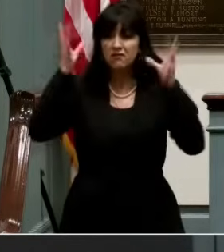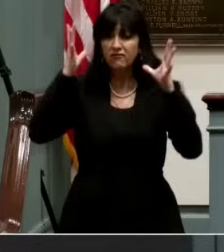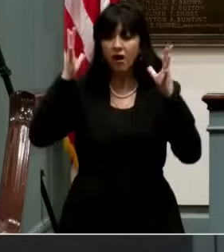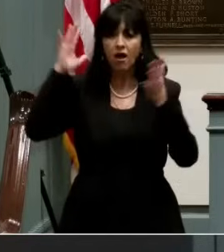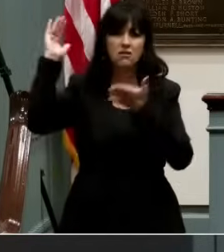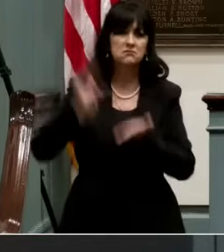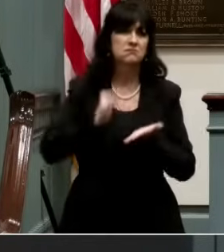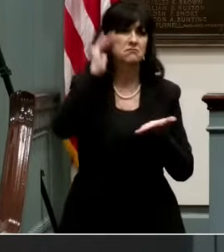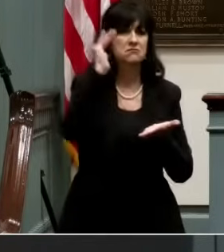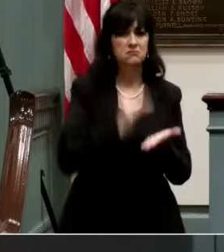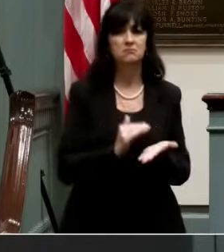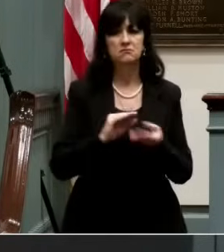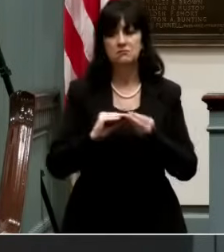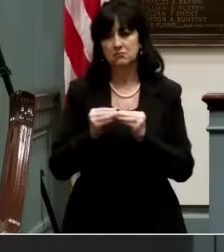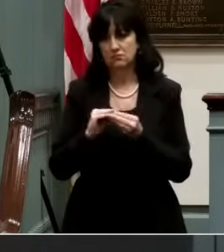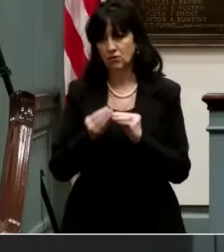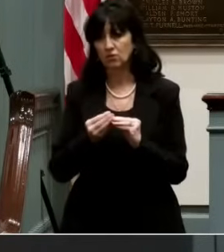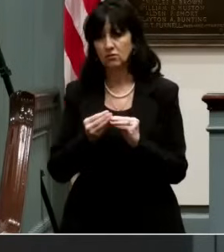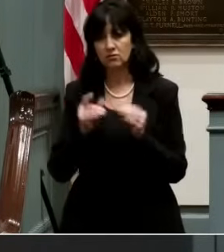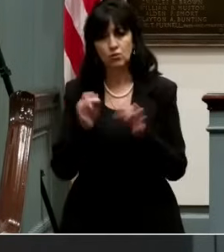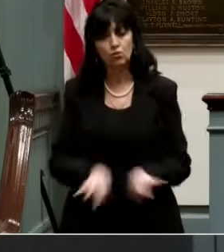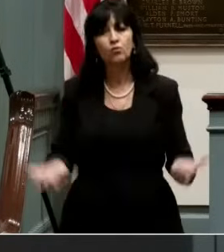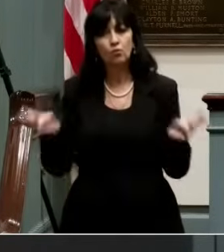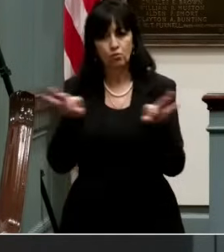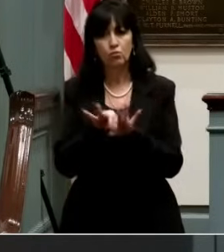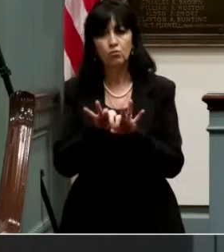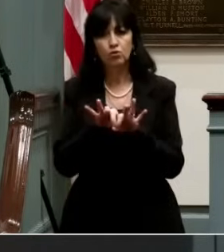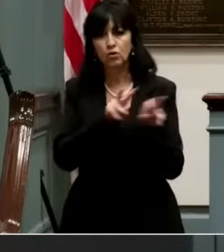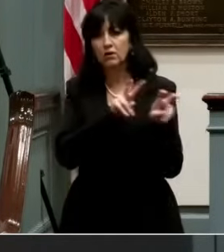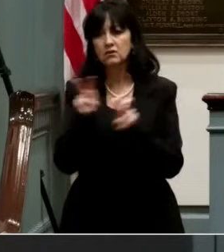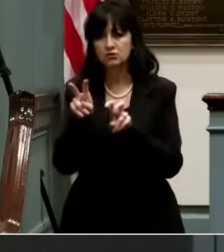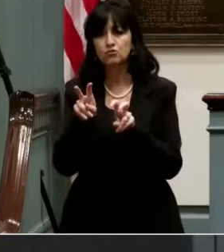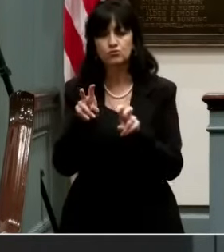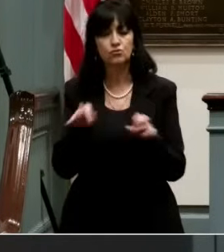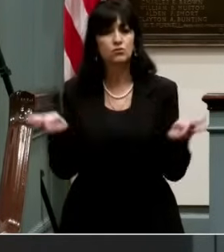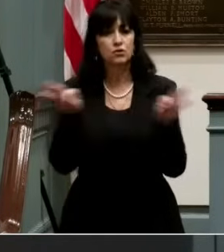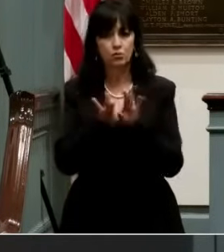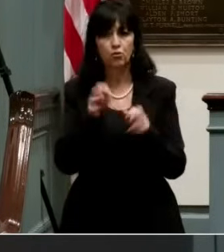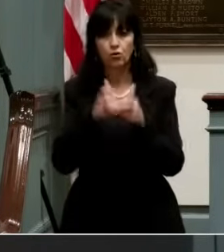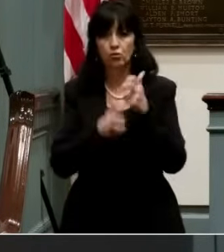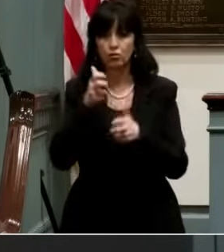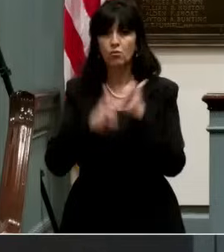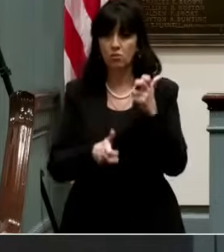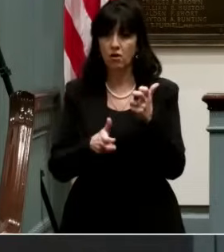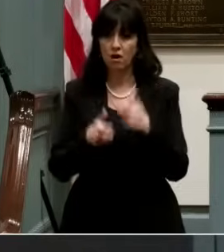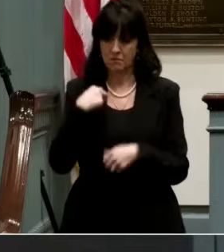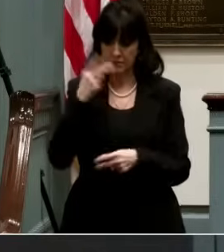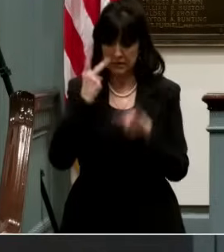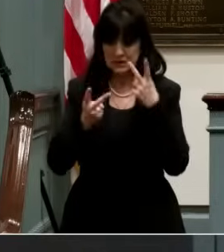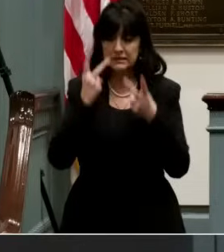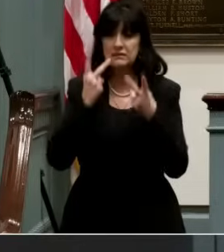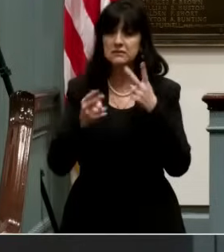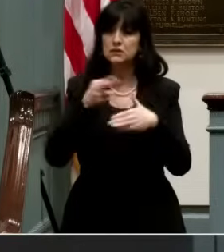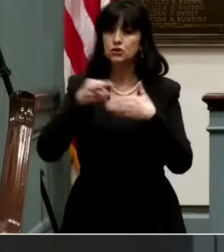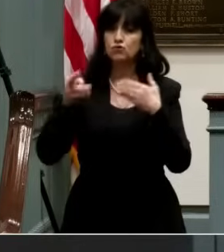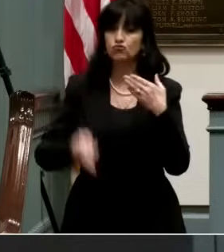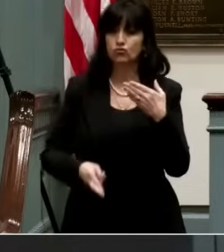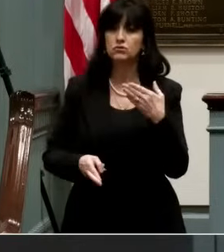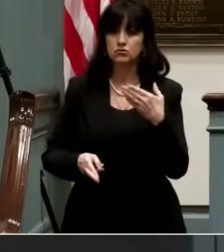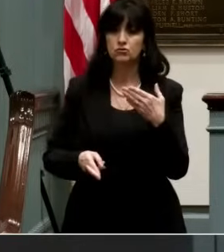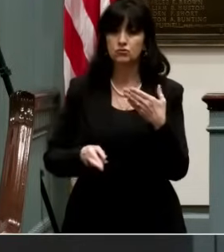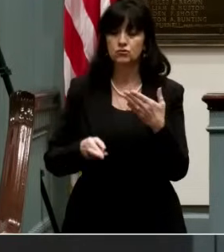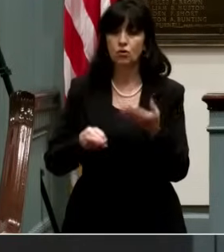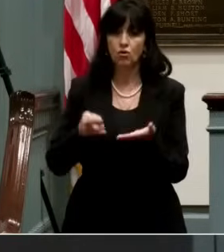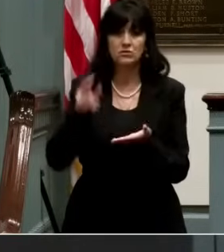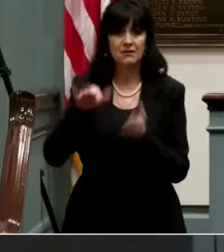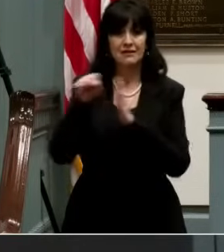communities. There's no more important issue. Our collective efforts have shown some good results recently. Statewide